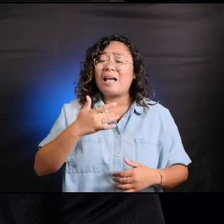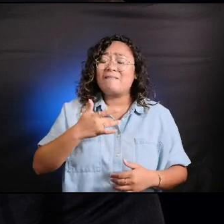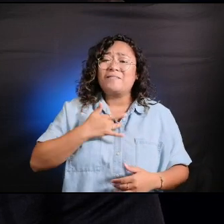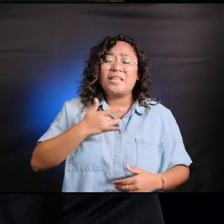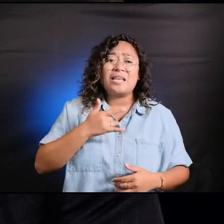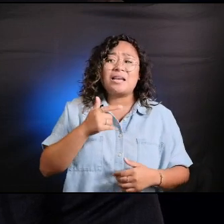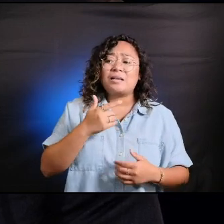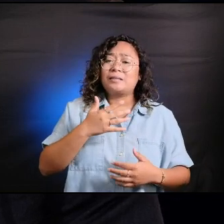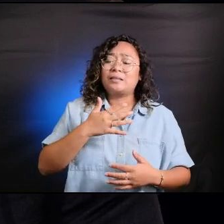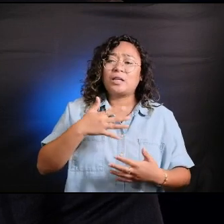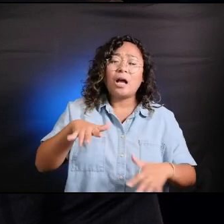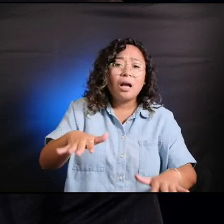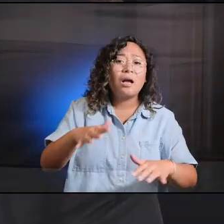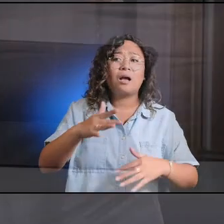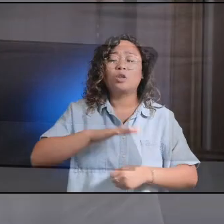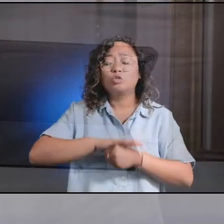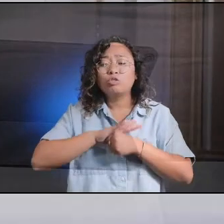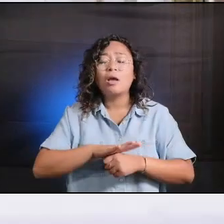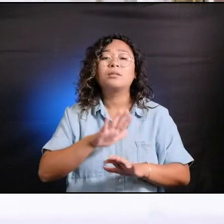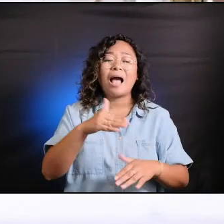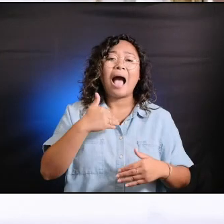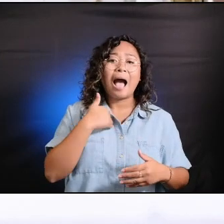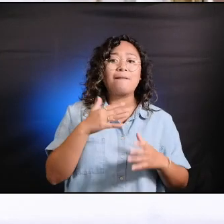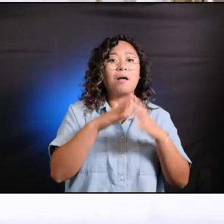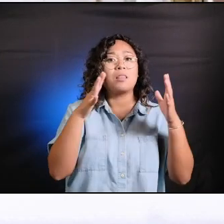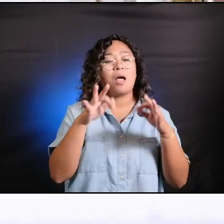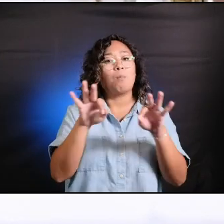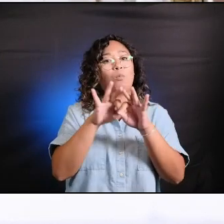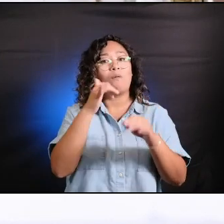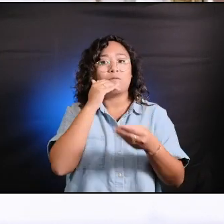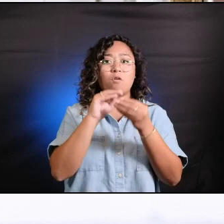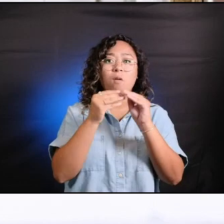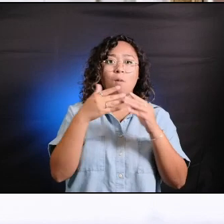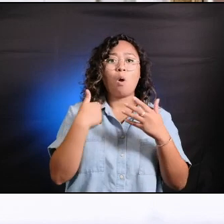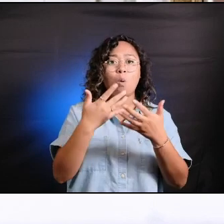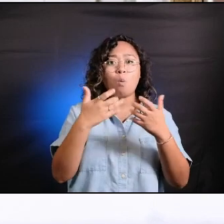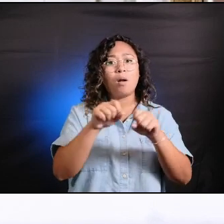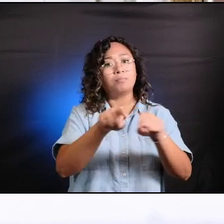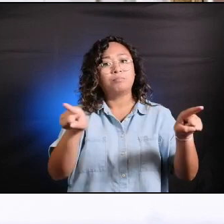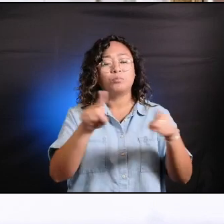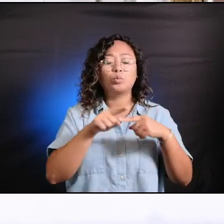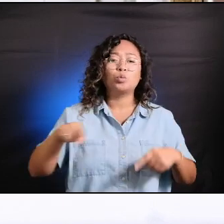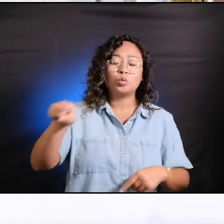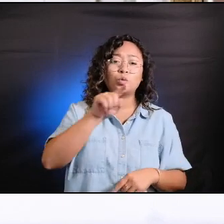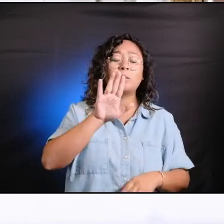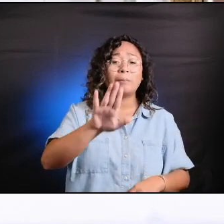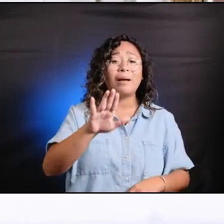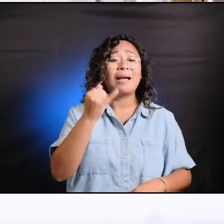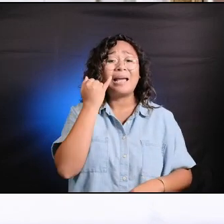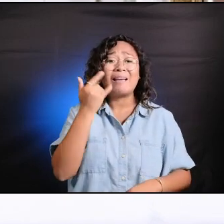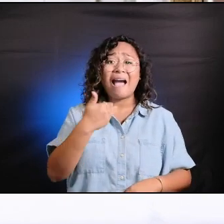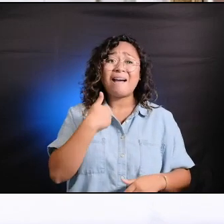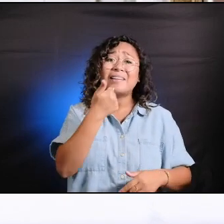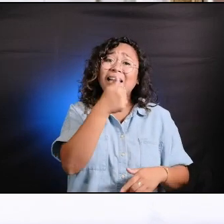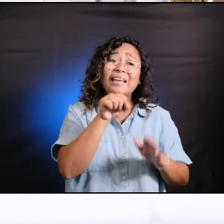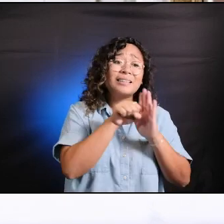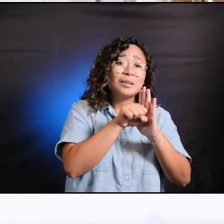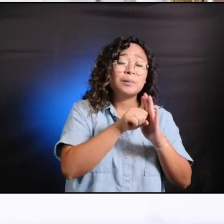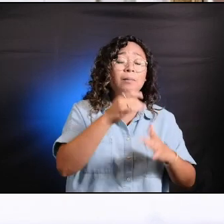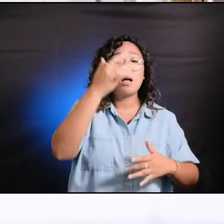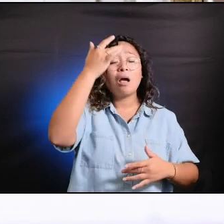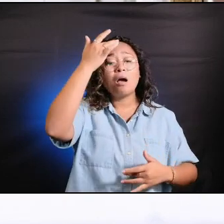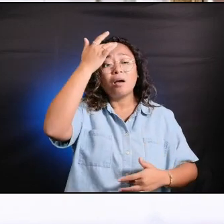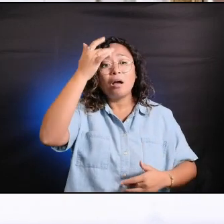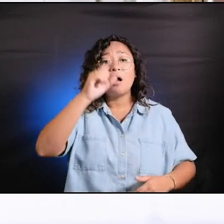concerned, there are some hotline numbers out there, and we'll make sure that we get those out to you. But if you have symptoms, I